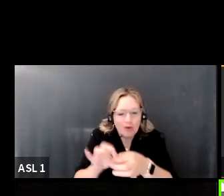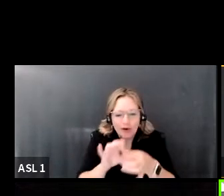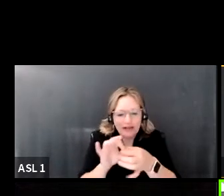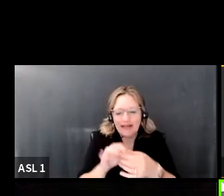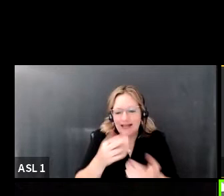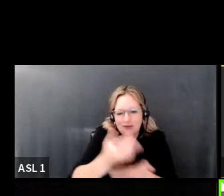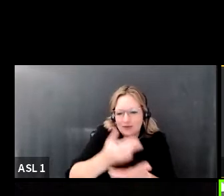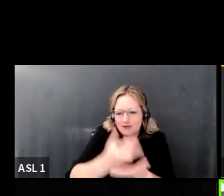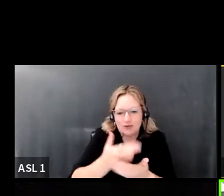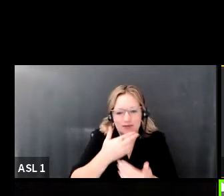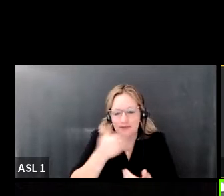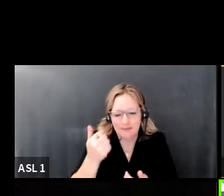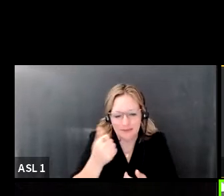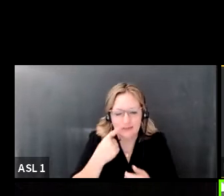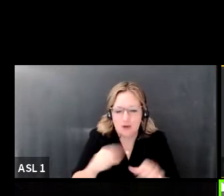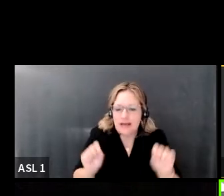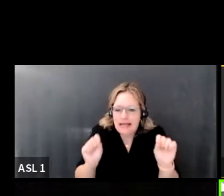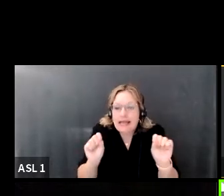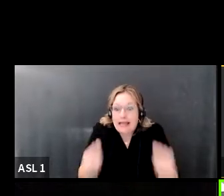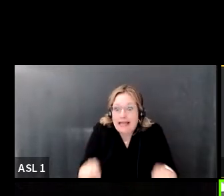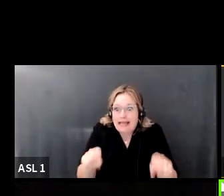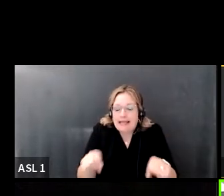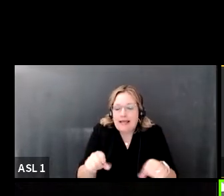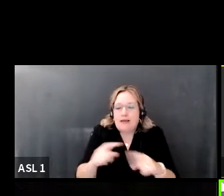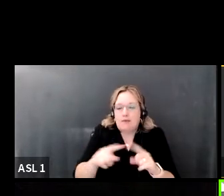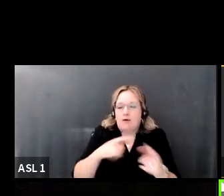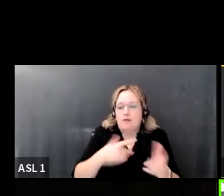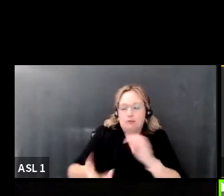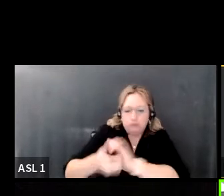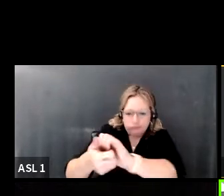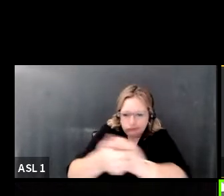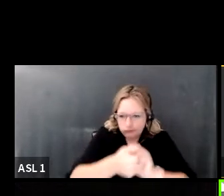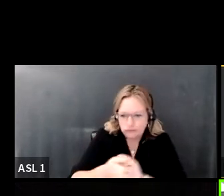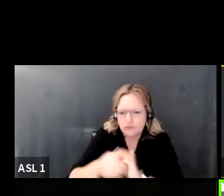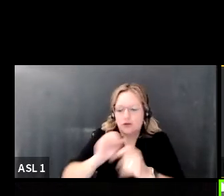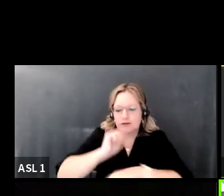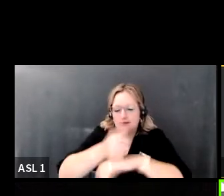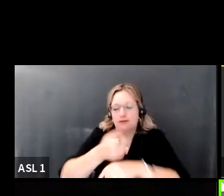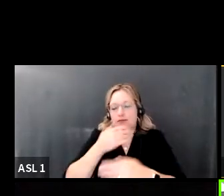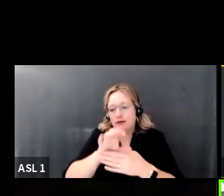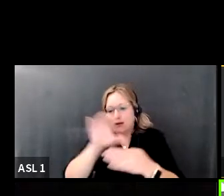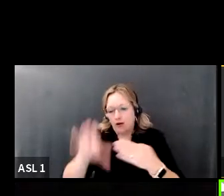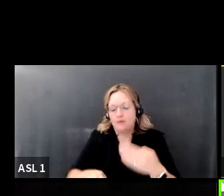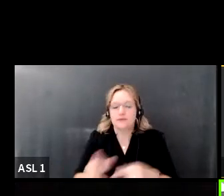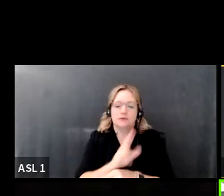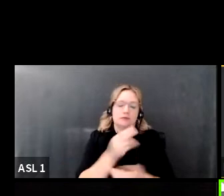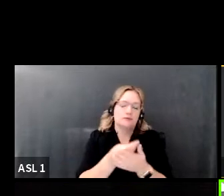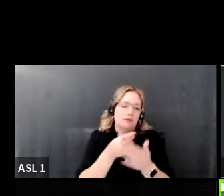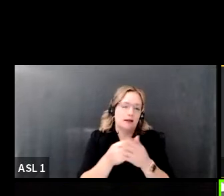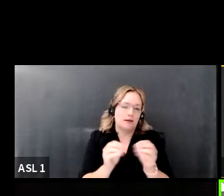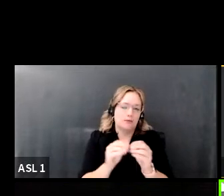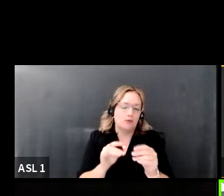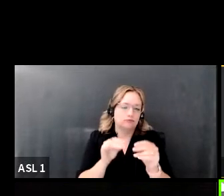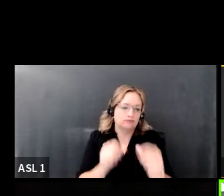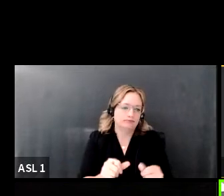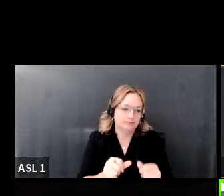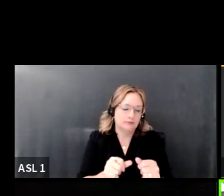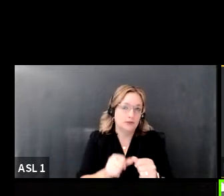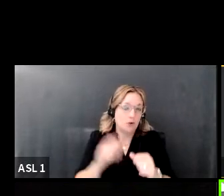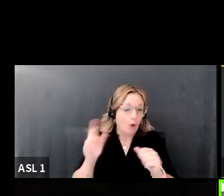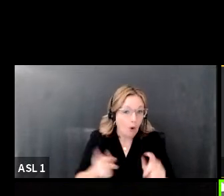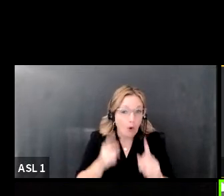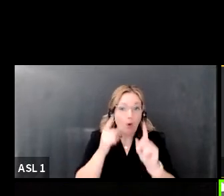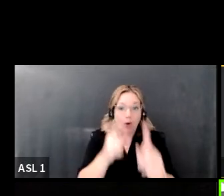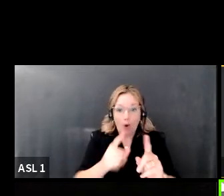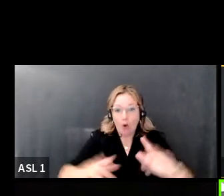the use of those capability to achieve more optimal outcomes and use money more efficiently so we're hoping that people will